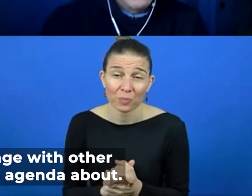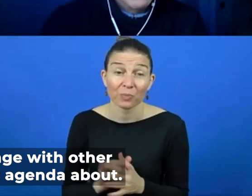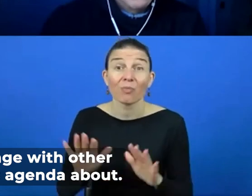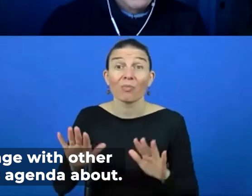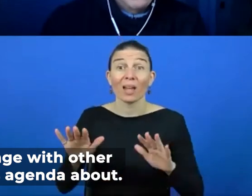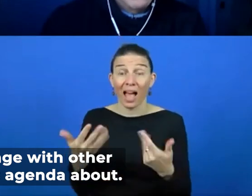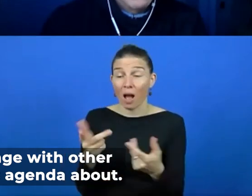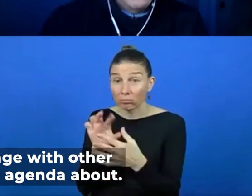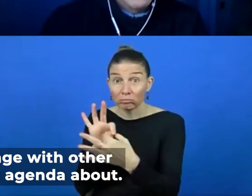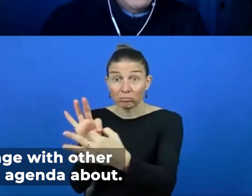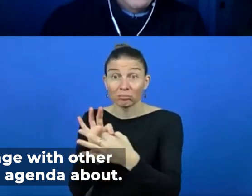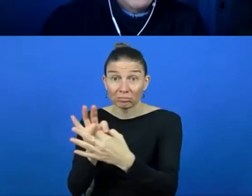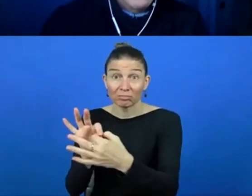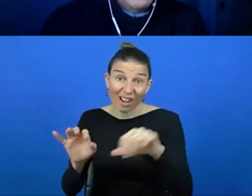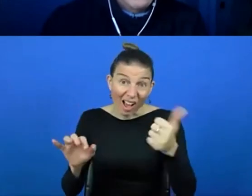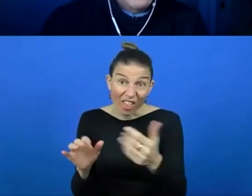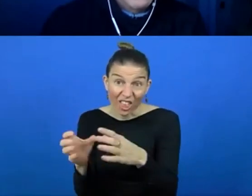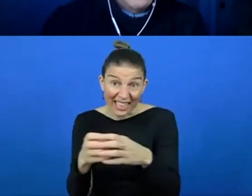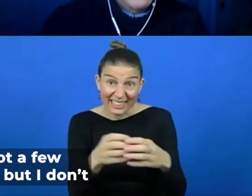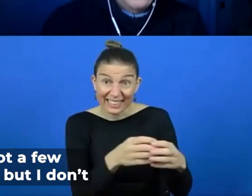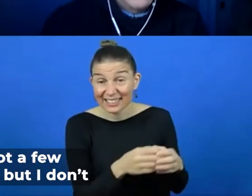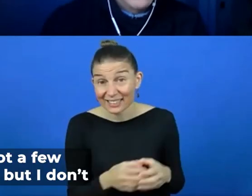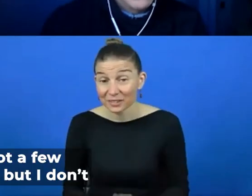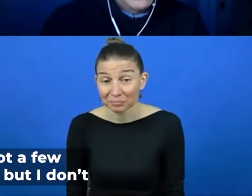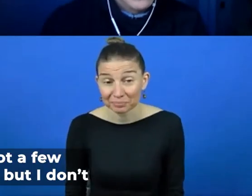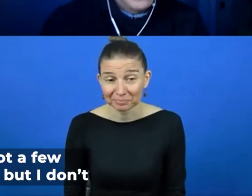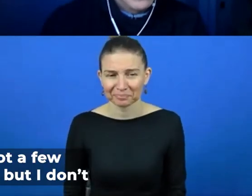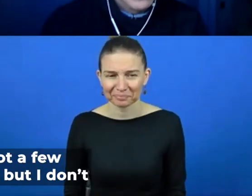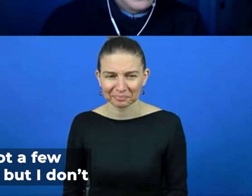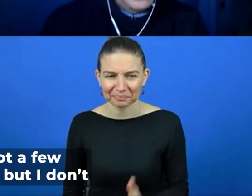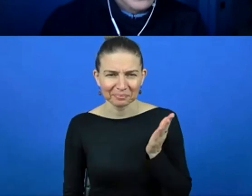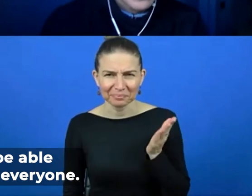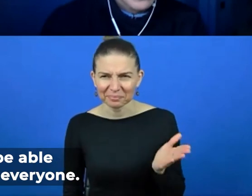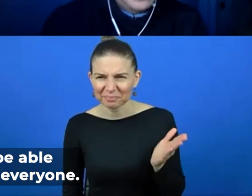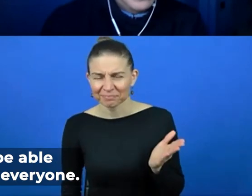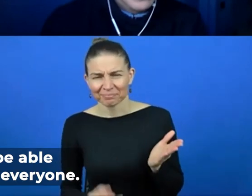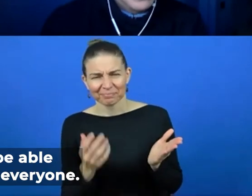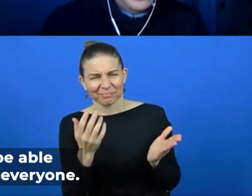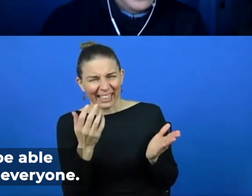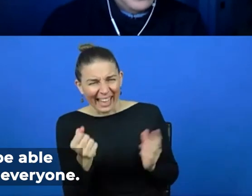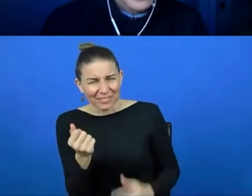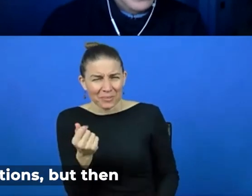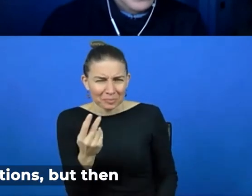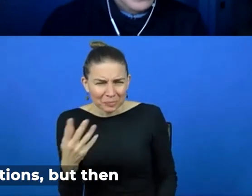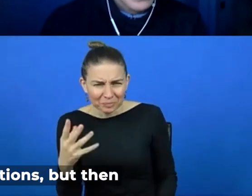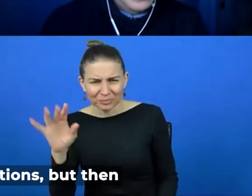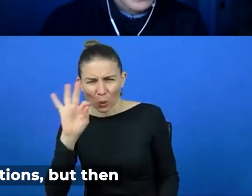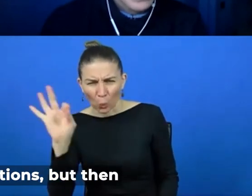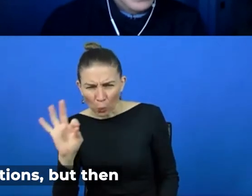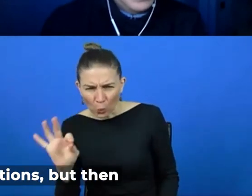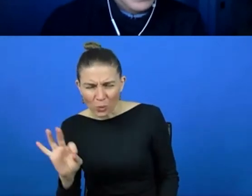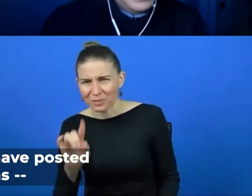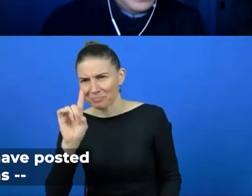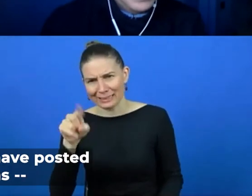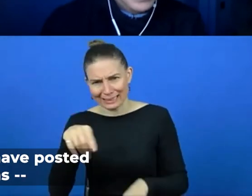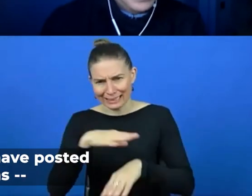other entities to bring this agenda about. Okay, we got a few more questions, but I don't think we'll be able to get through everyone. So I'll ask the last